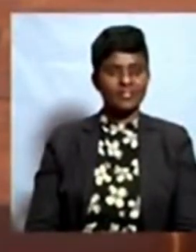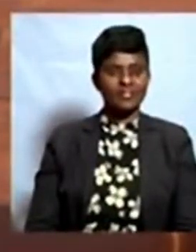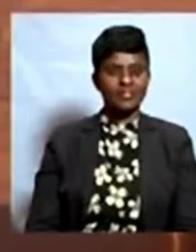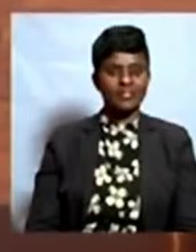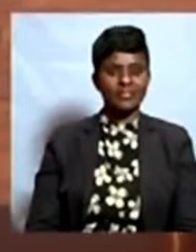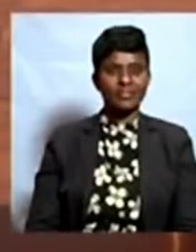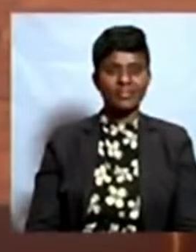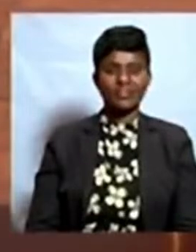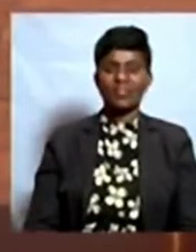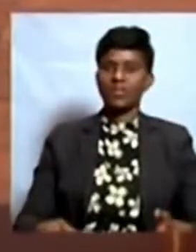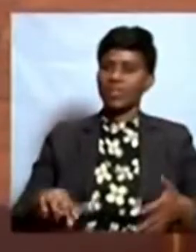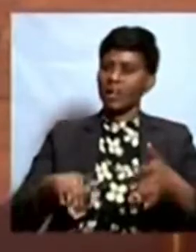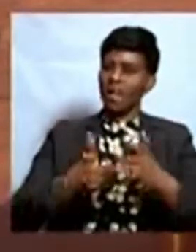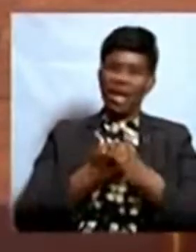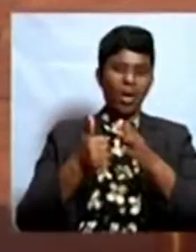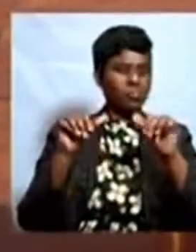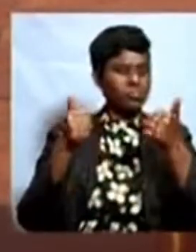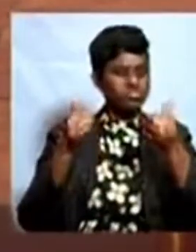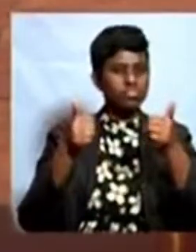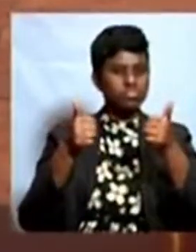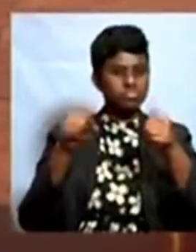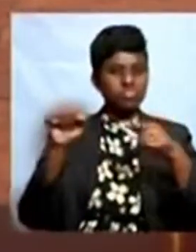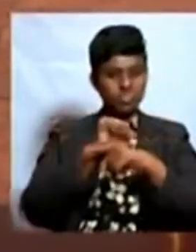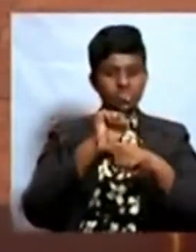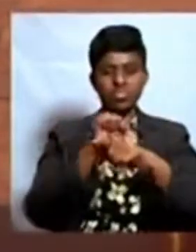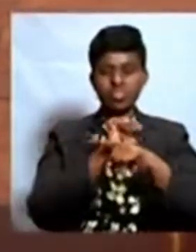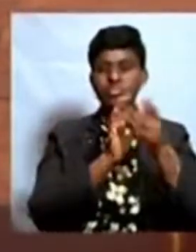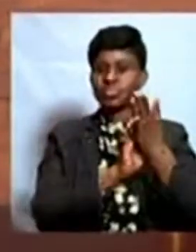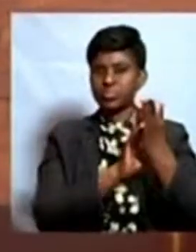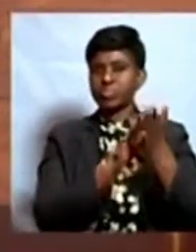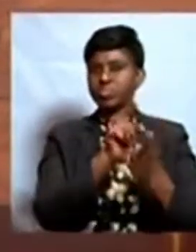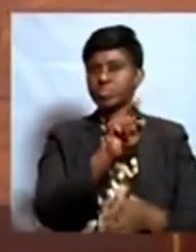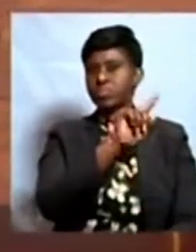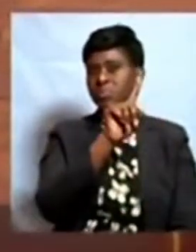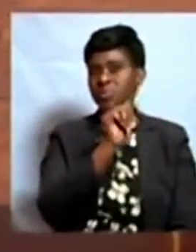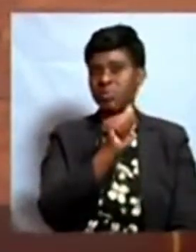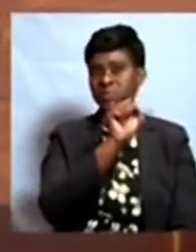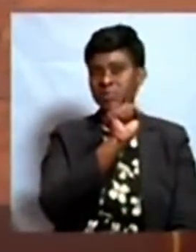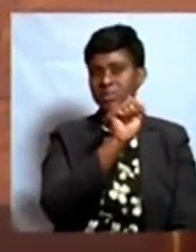How capacitated is our training school, ZAST?